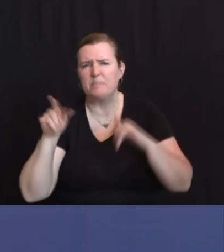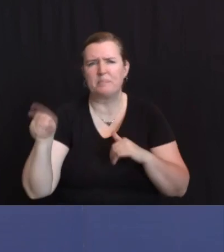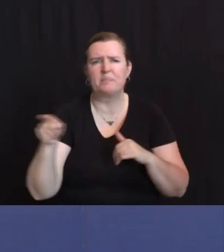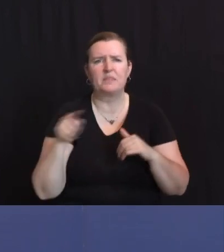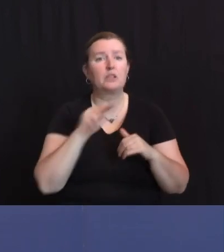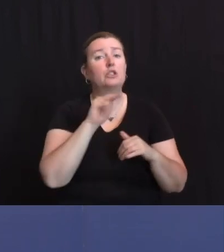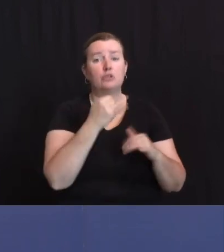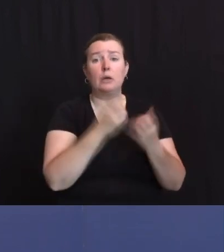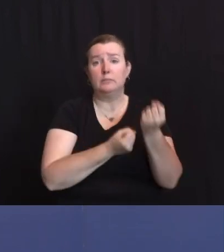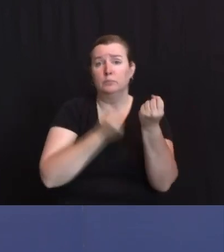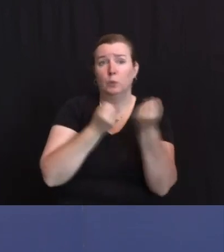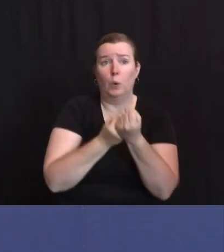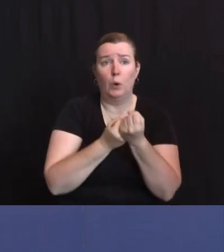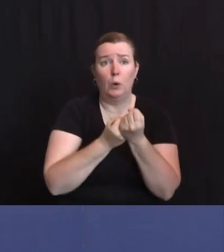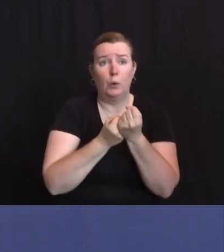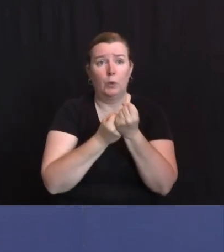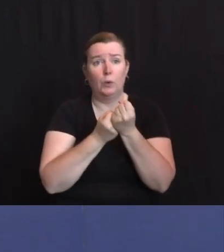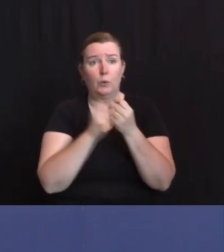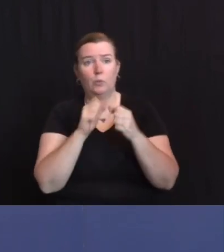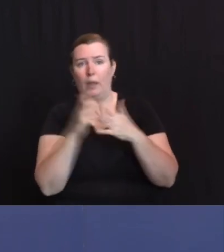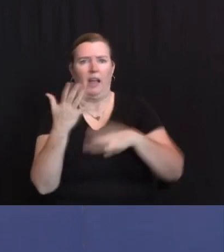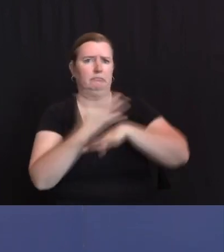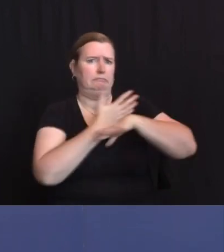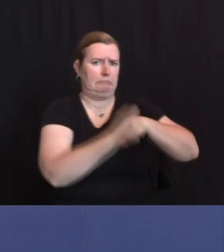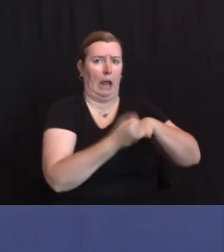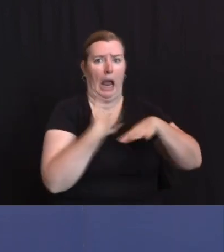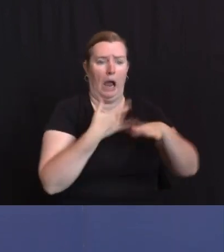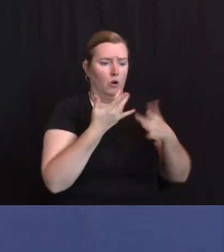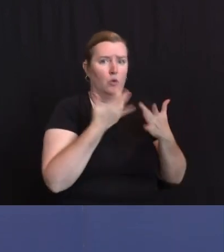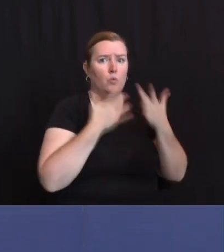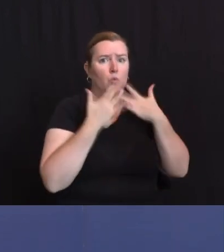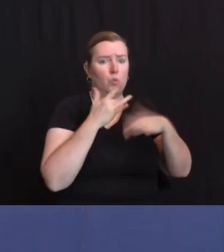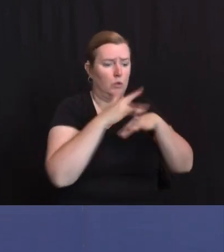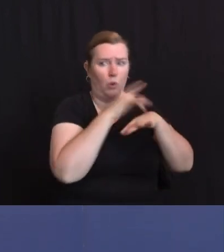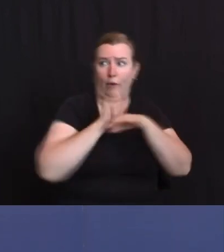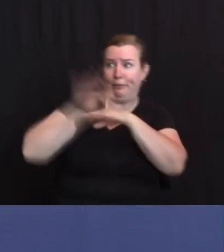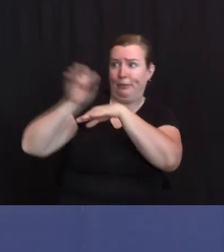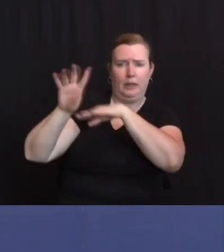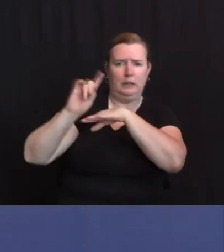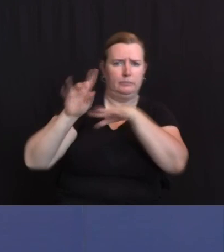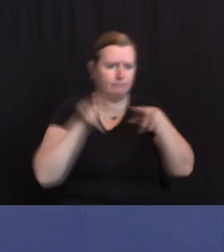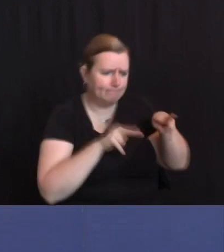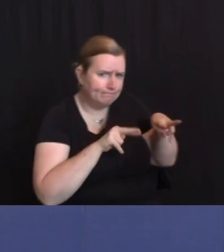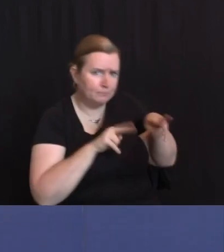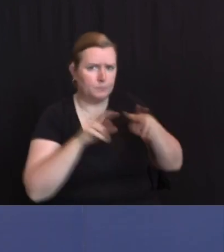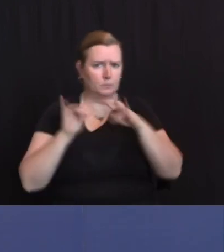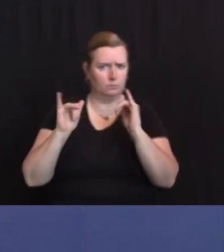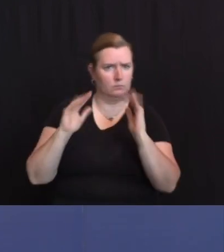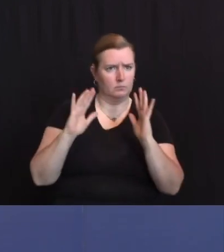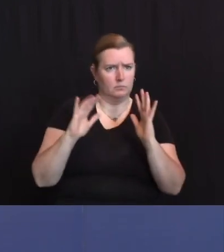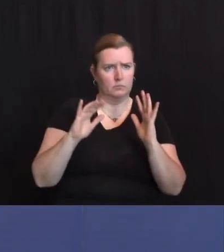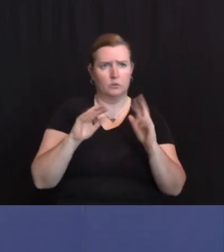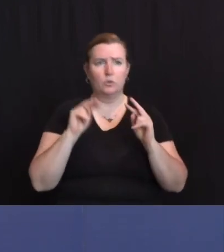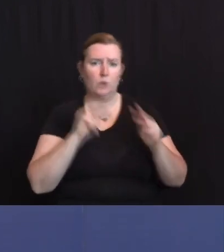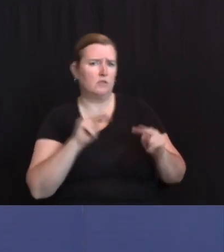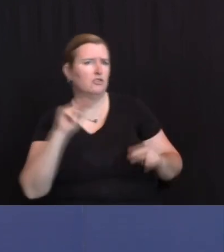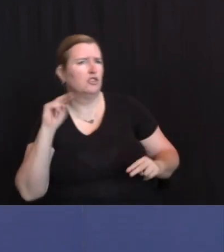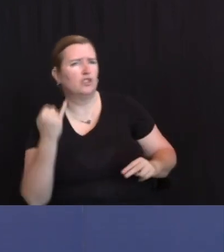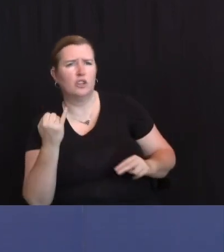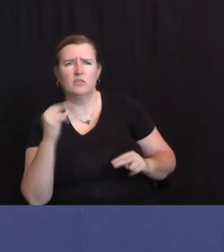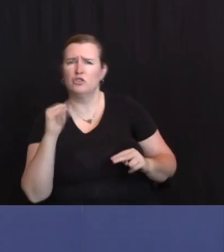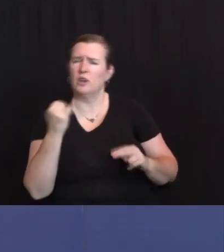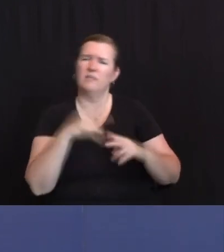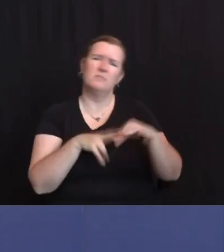without draining our resources, we're known probably around the country as the most supportive state in the entire